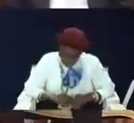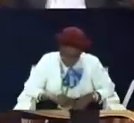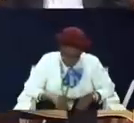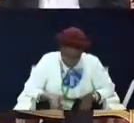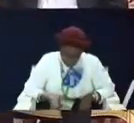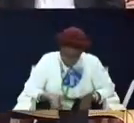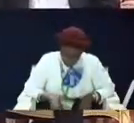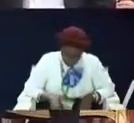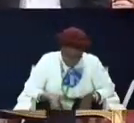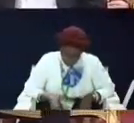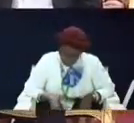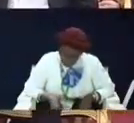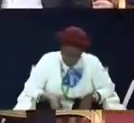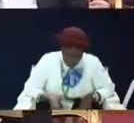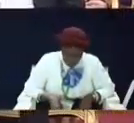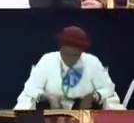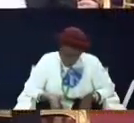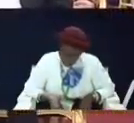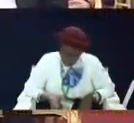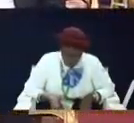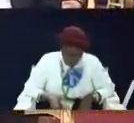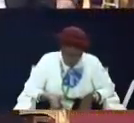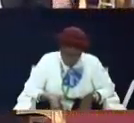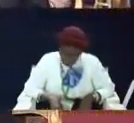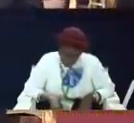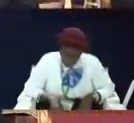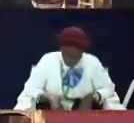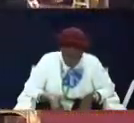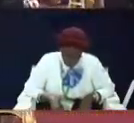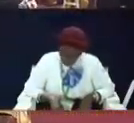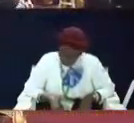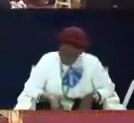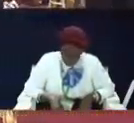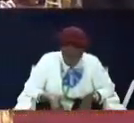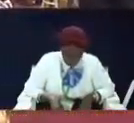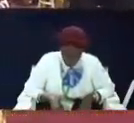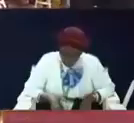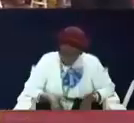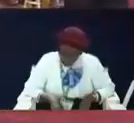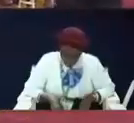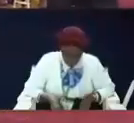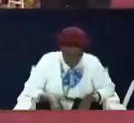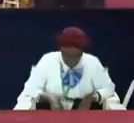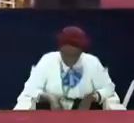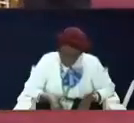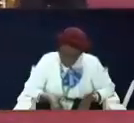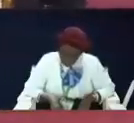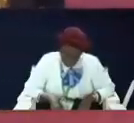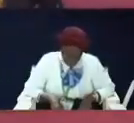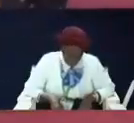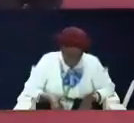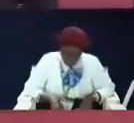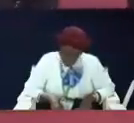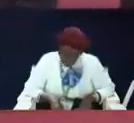holding, my Father, my God, before the sun rises